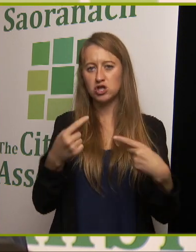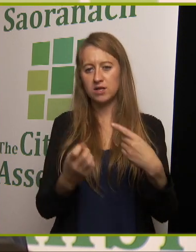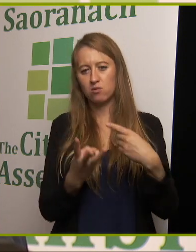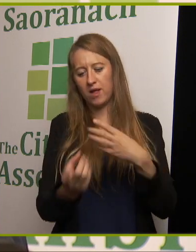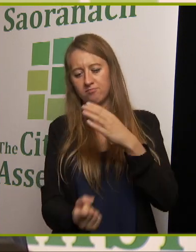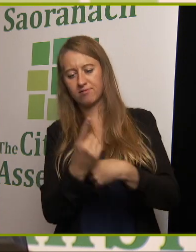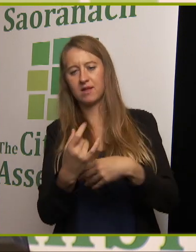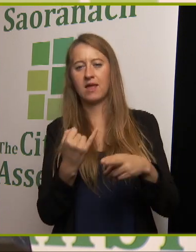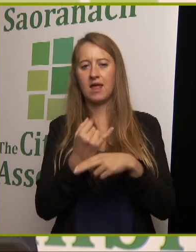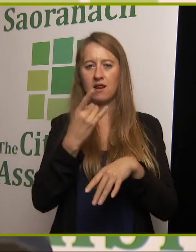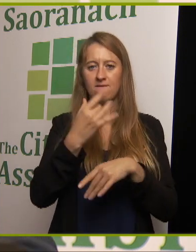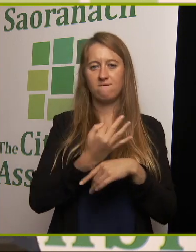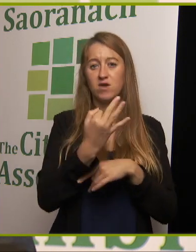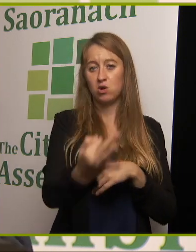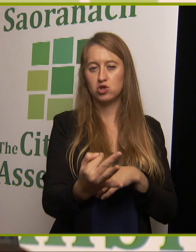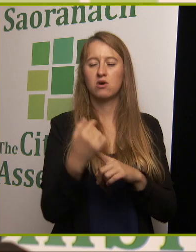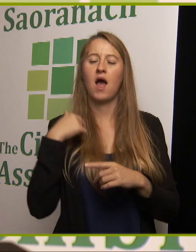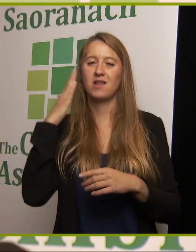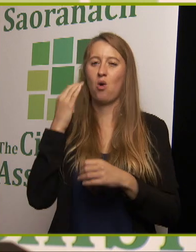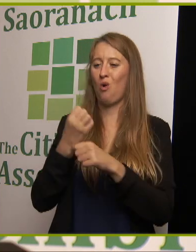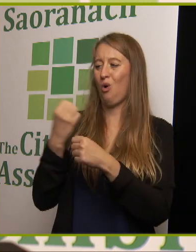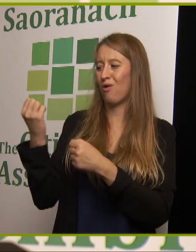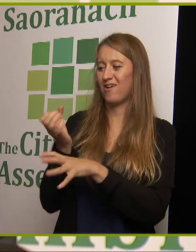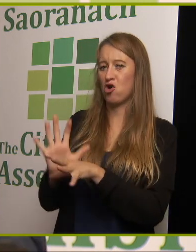by my peers in other countries.